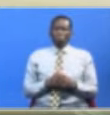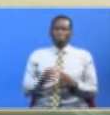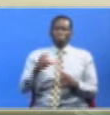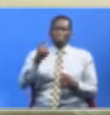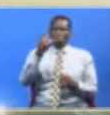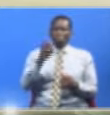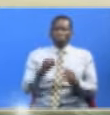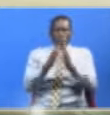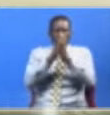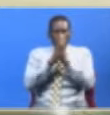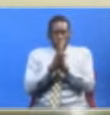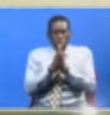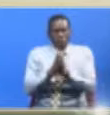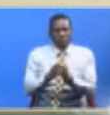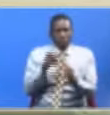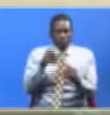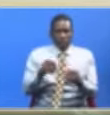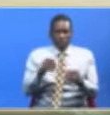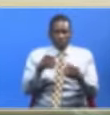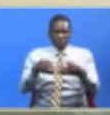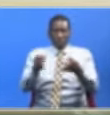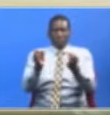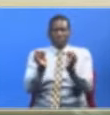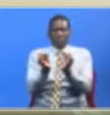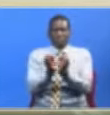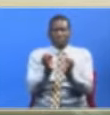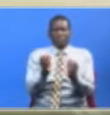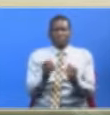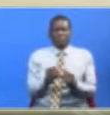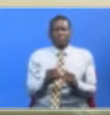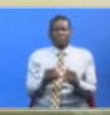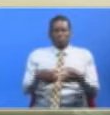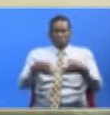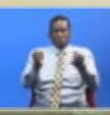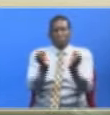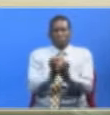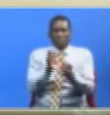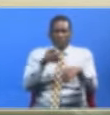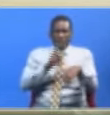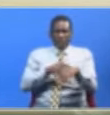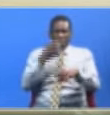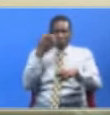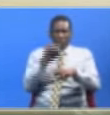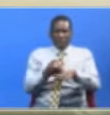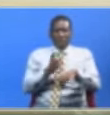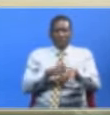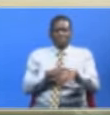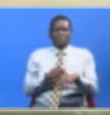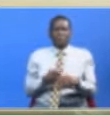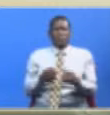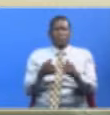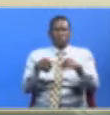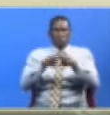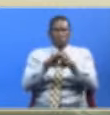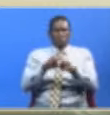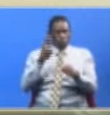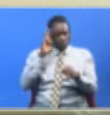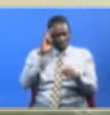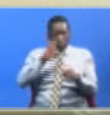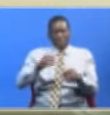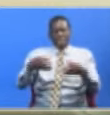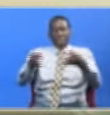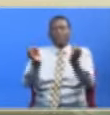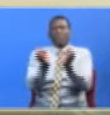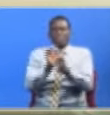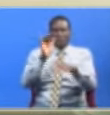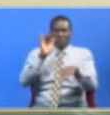and thoughts are with his wife, Aileen Ogola, and the family during this difficult time. We are also remember the other families affected by